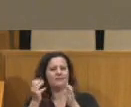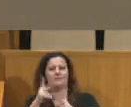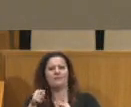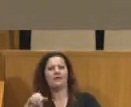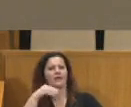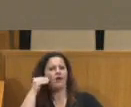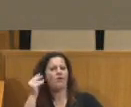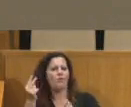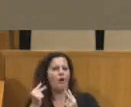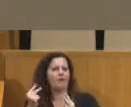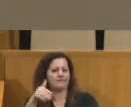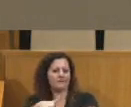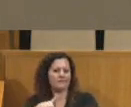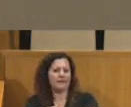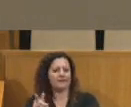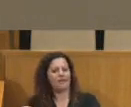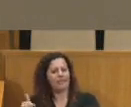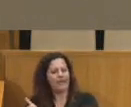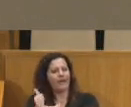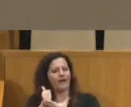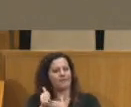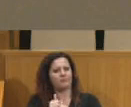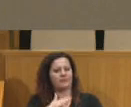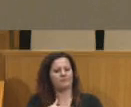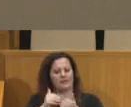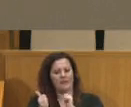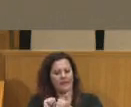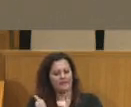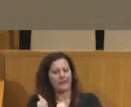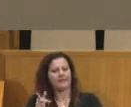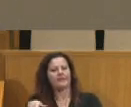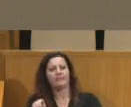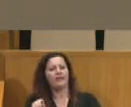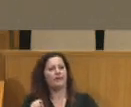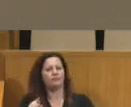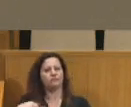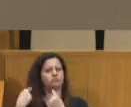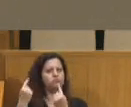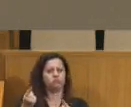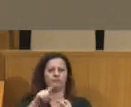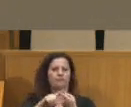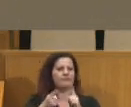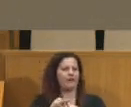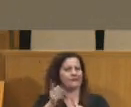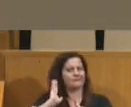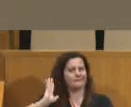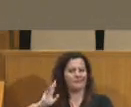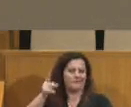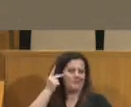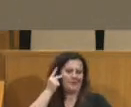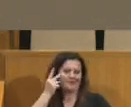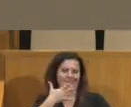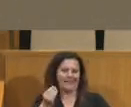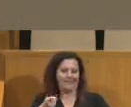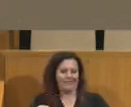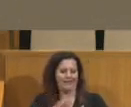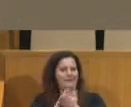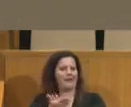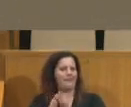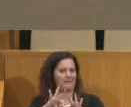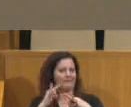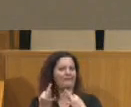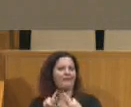not, without whom I could not do this and would not be here. First and foremost, my family. My wife Lauren is here.